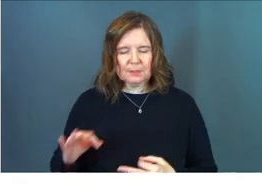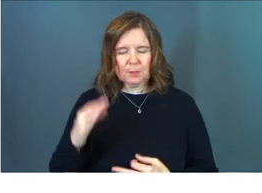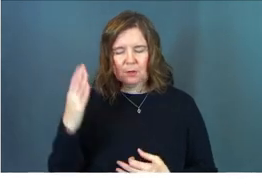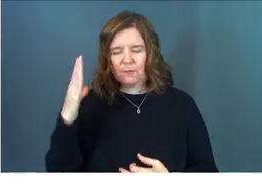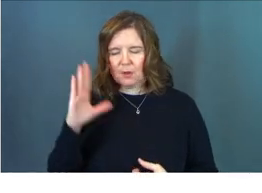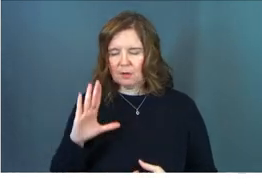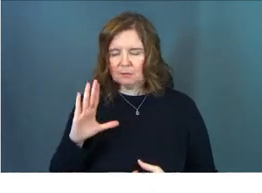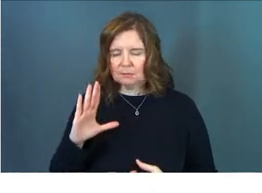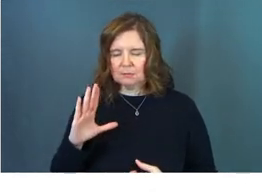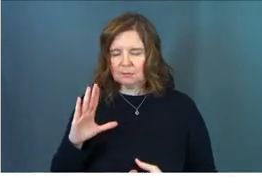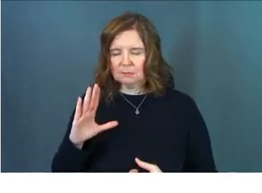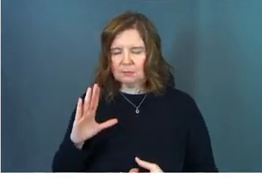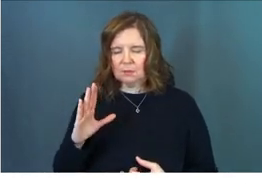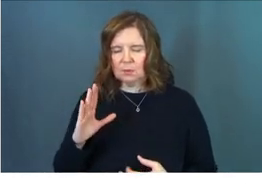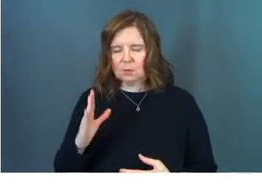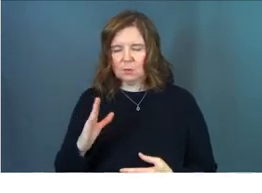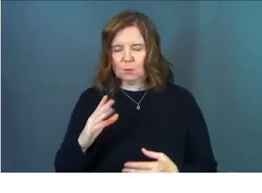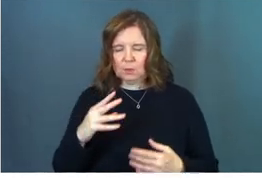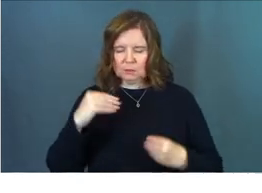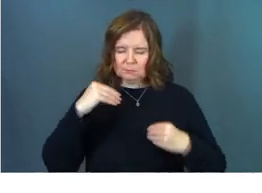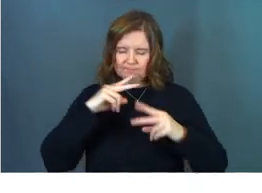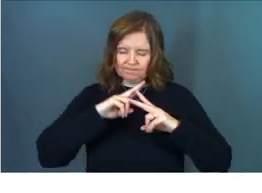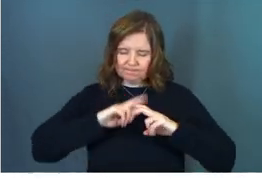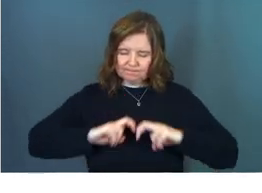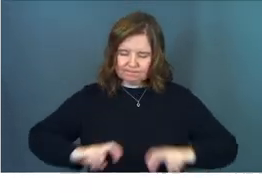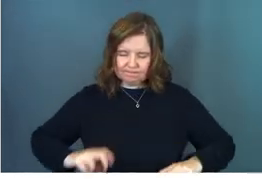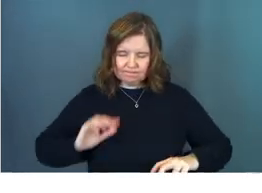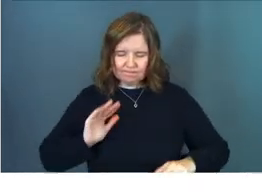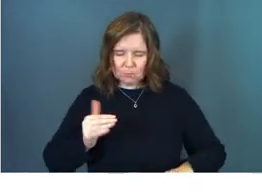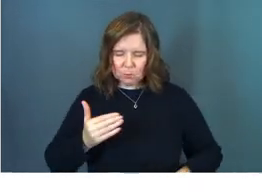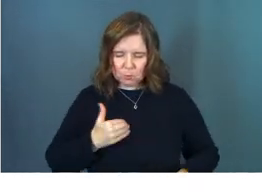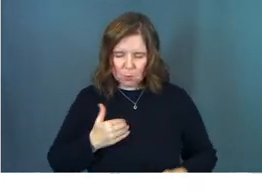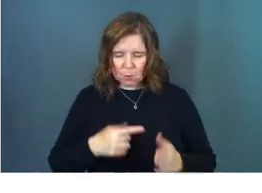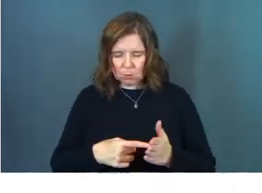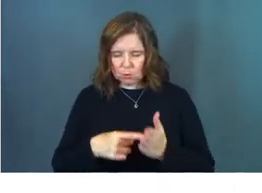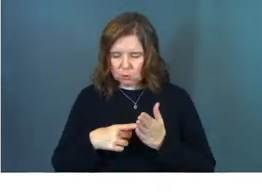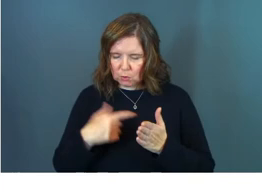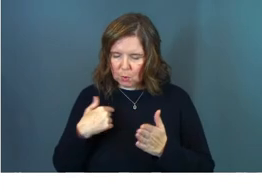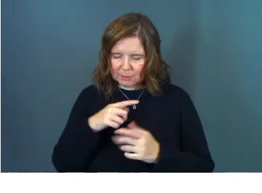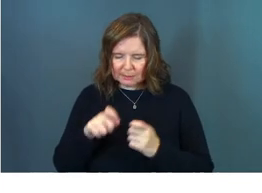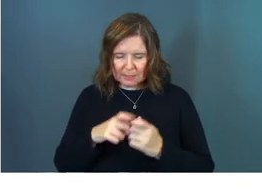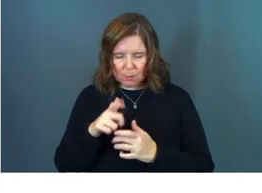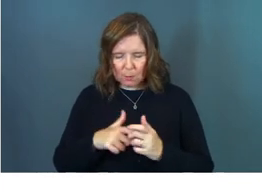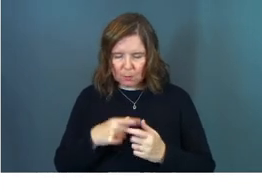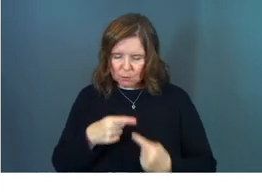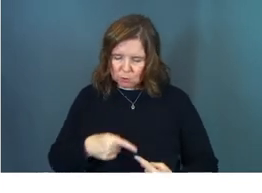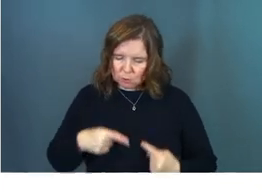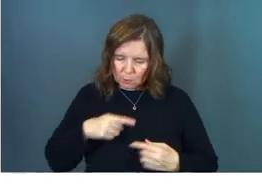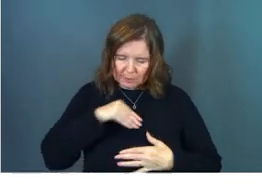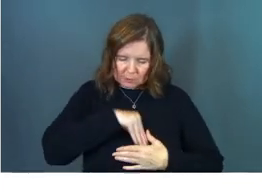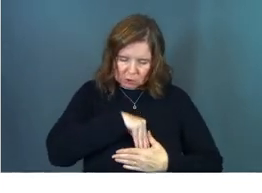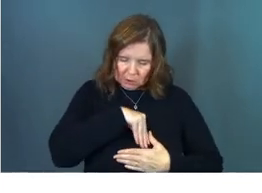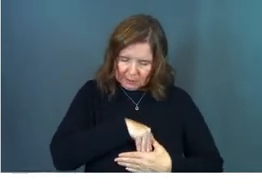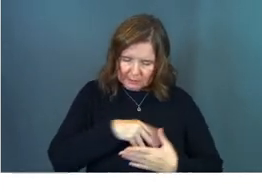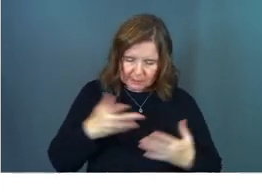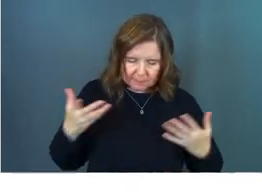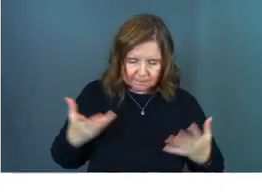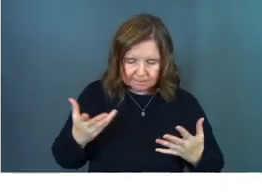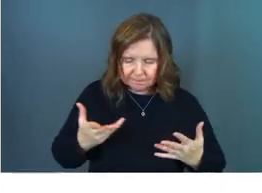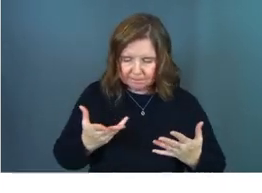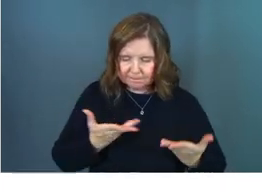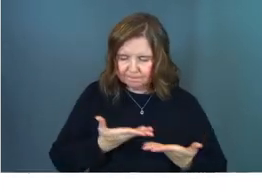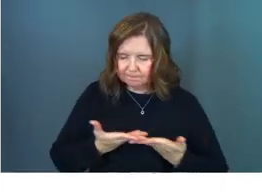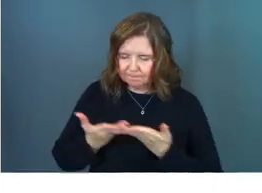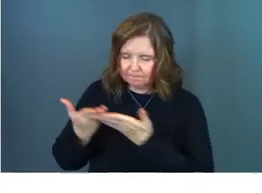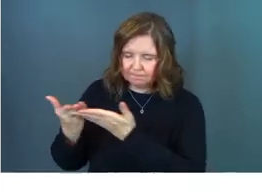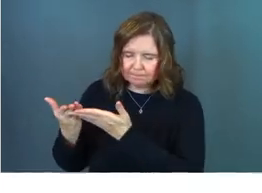Spirit of God, would you x-ray our souls, Lord, and show us exactly what it is that we're wrestling with internally.